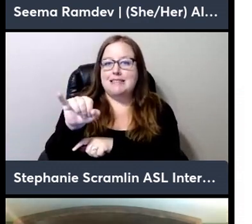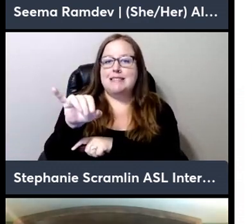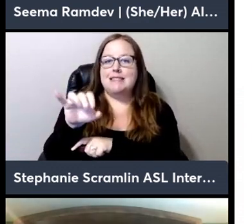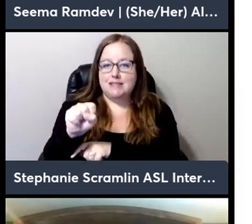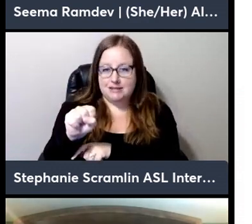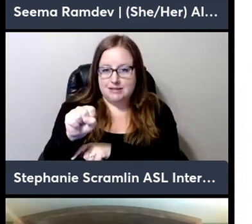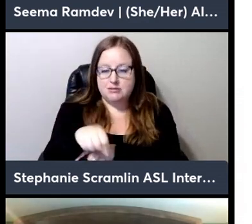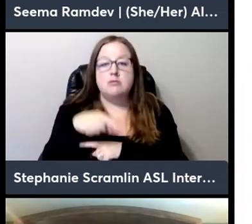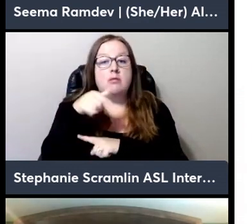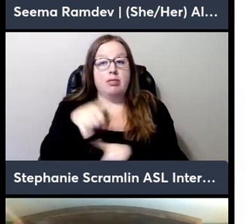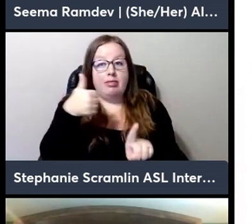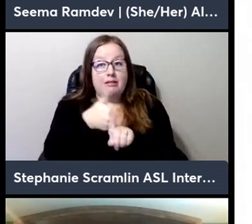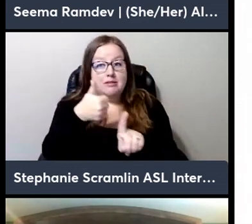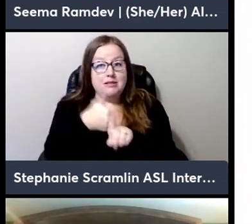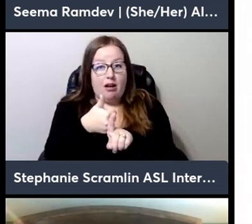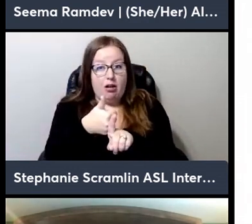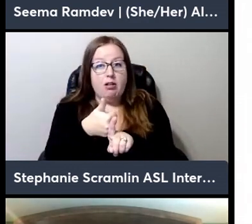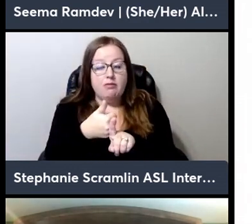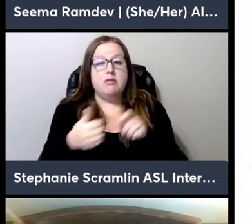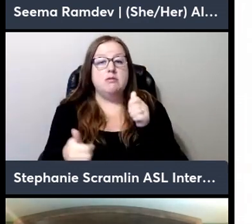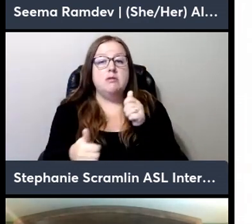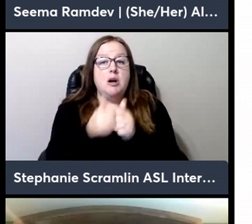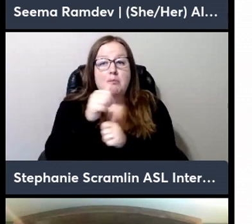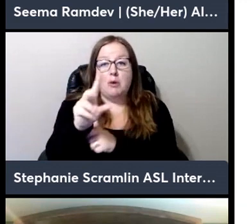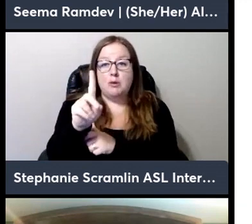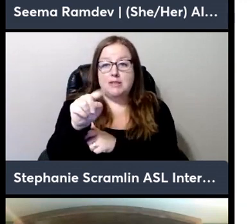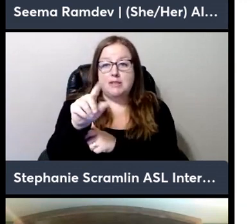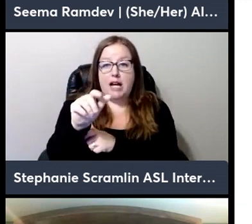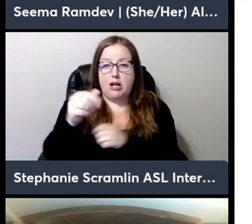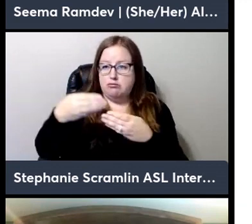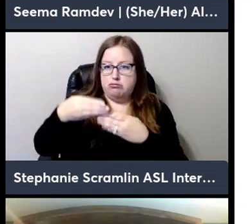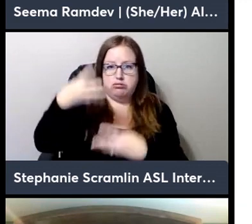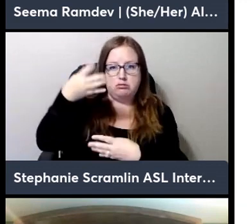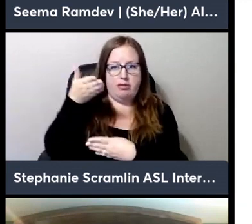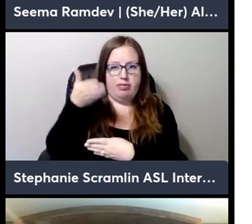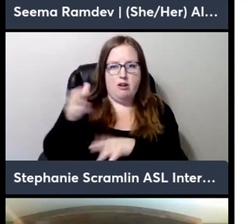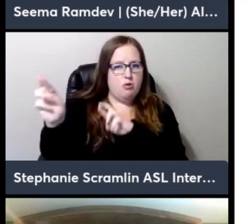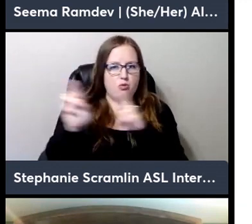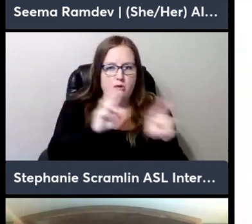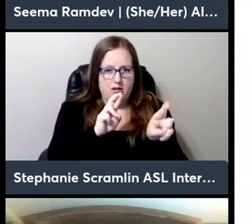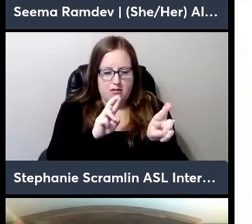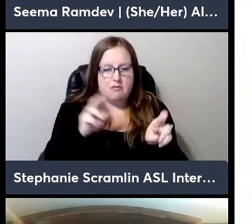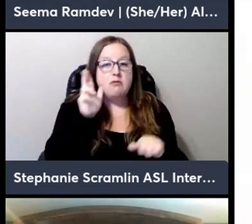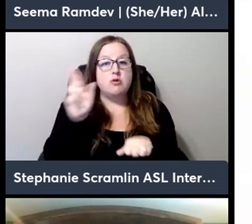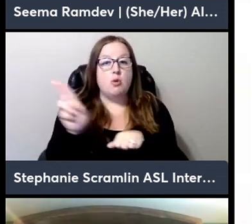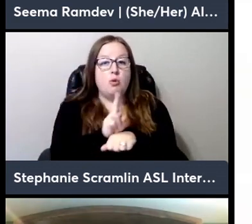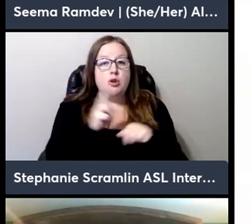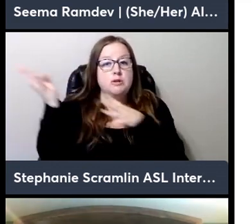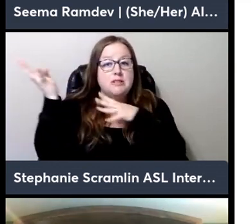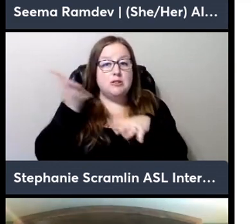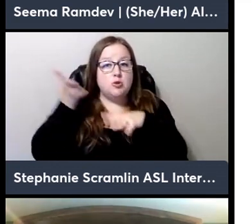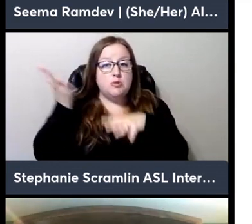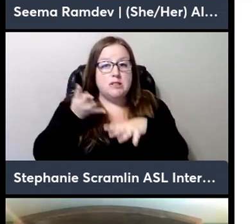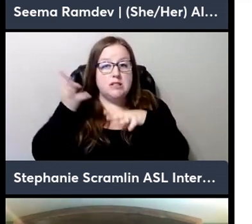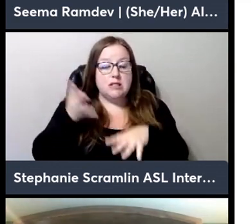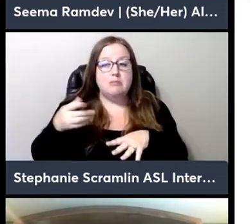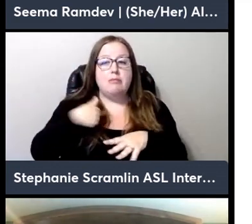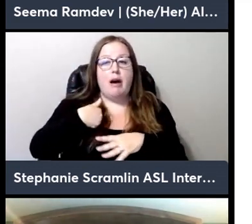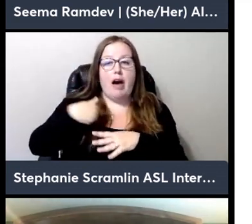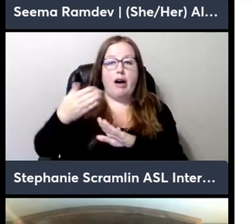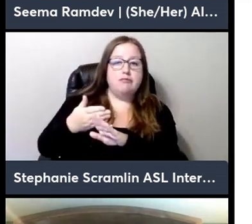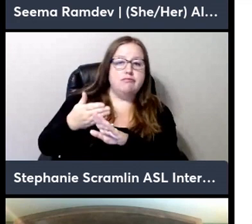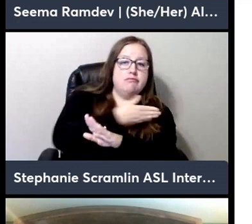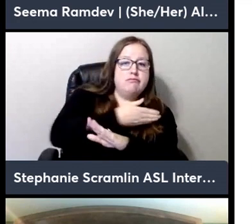And it is, most of the data is pre-populated here. So I'm going to choose a stream that I've pre-created ahead